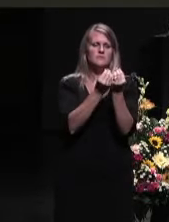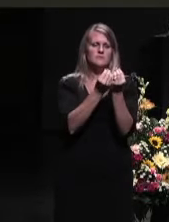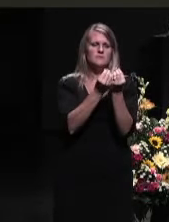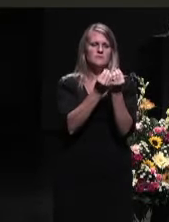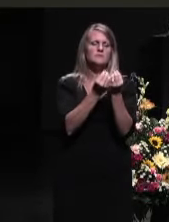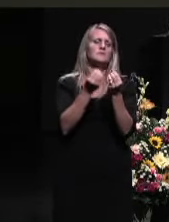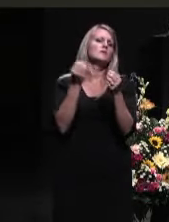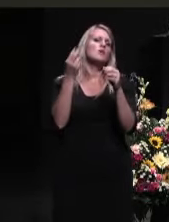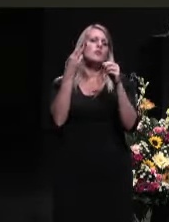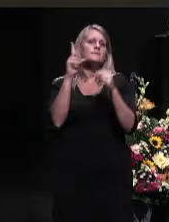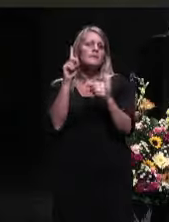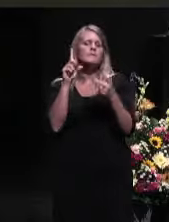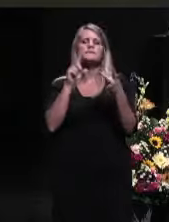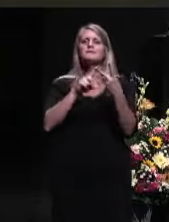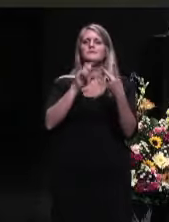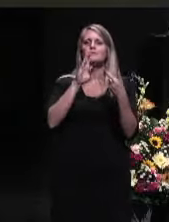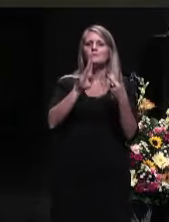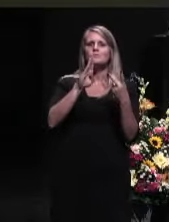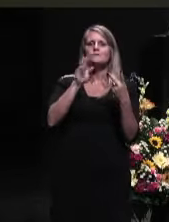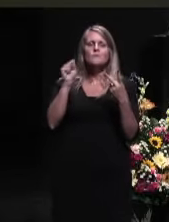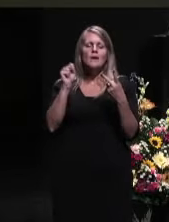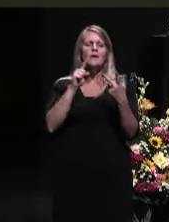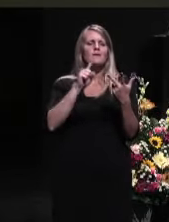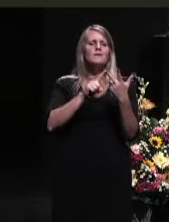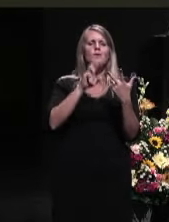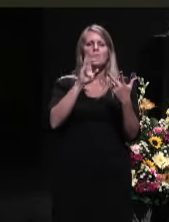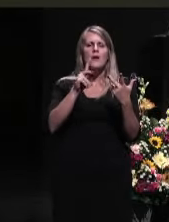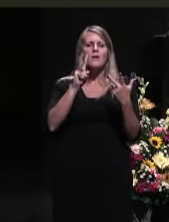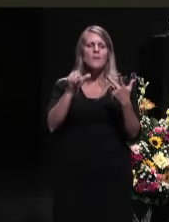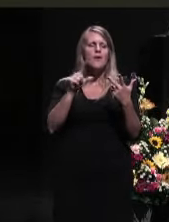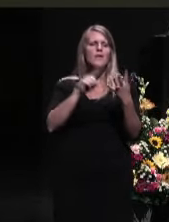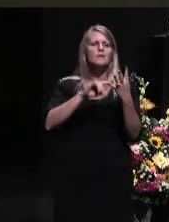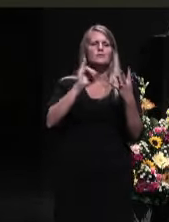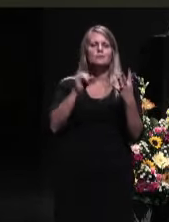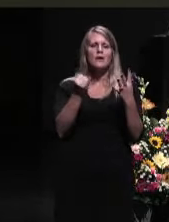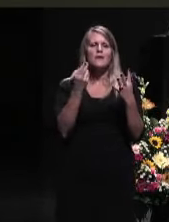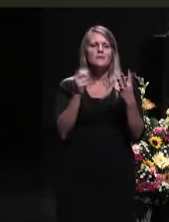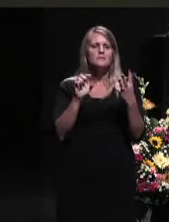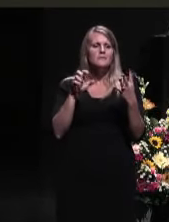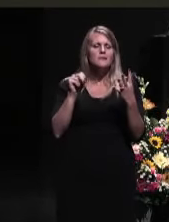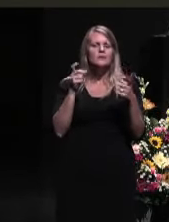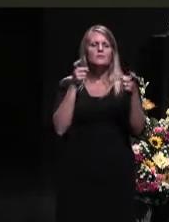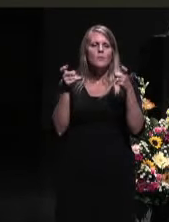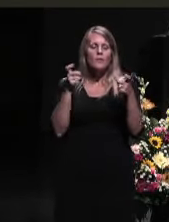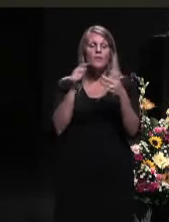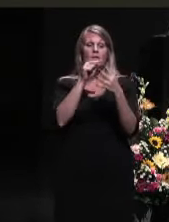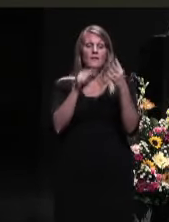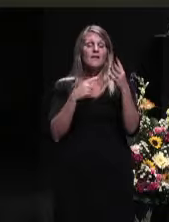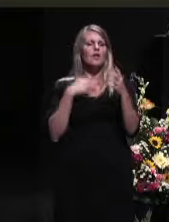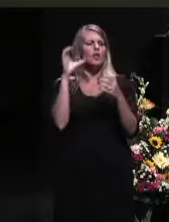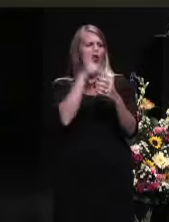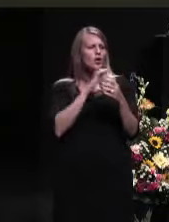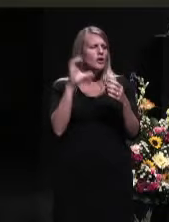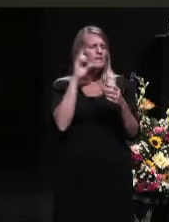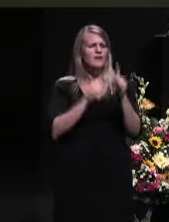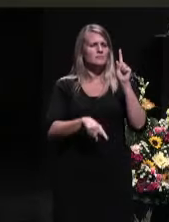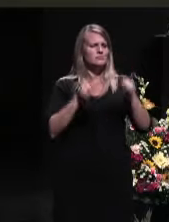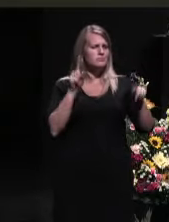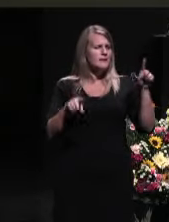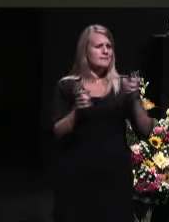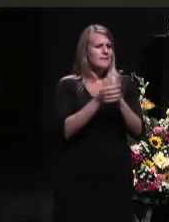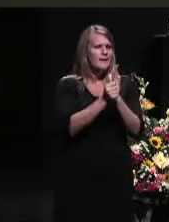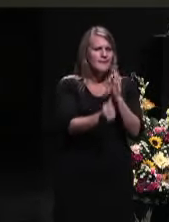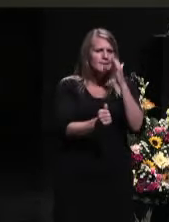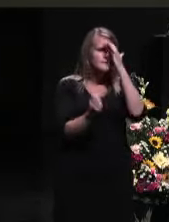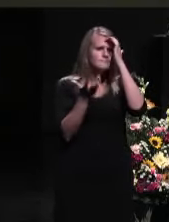firms, Harley-Davidson, Briggs & Stratton, Rockwell, Johnson Controls, and they're looking for diverse talent, and they help